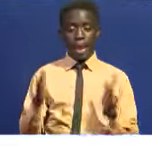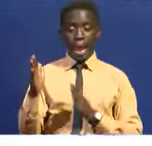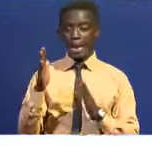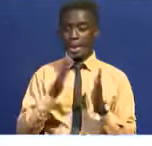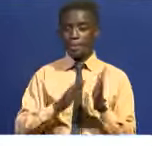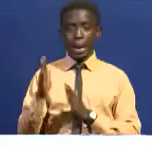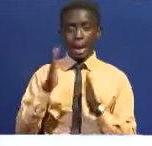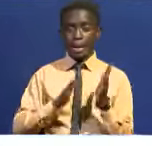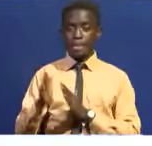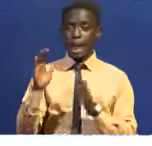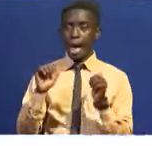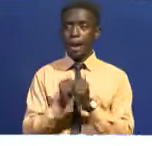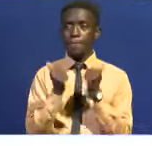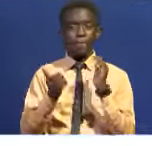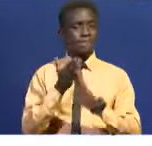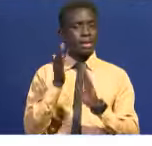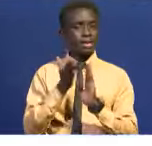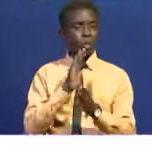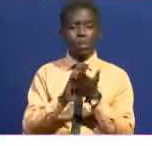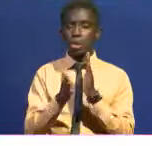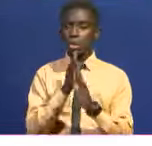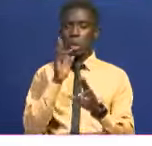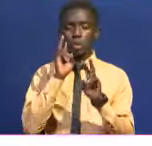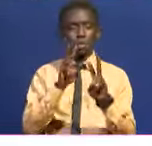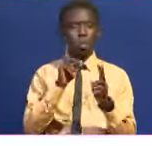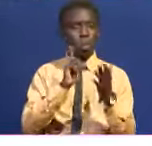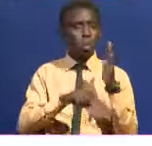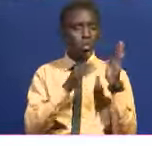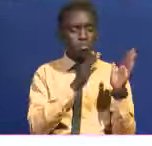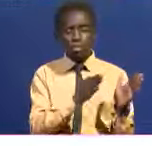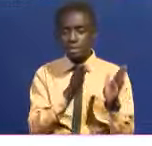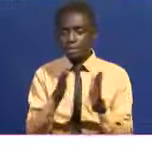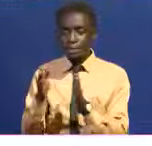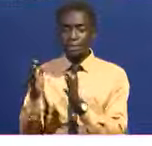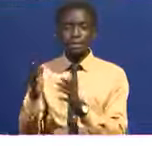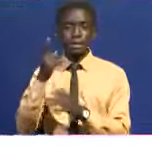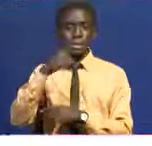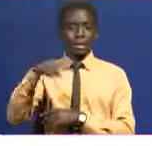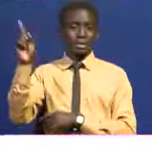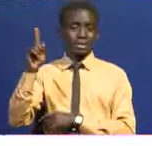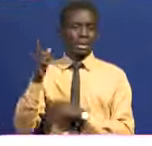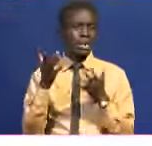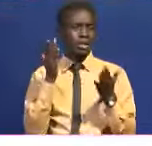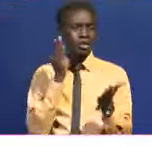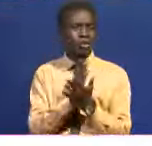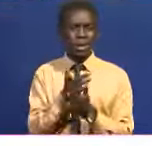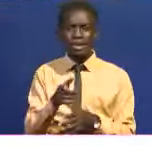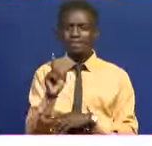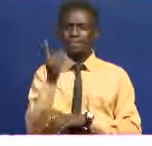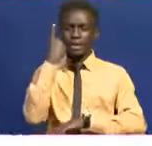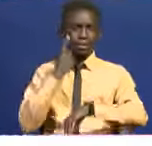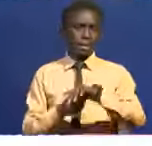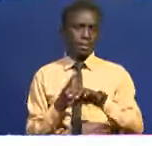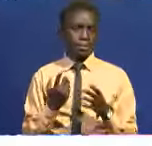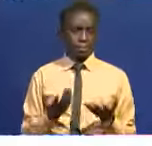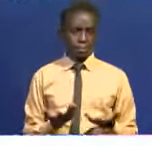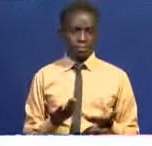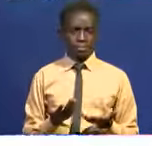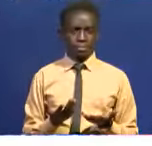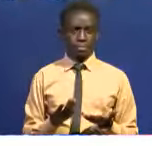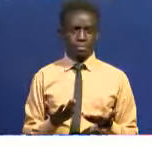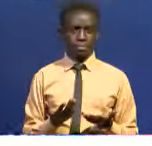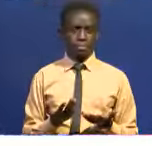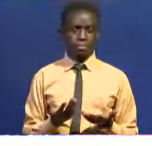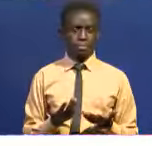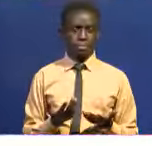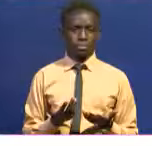bila kuzingatia utaratibu unaofaa. It's not possible to actually rush to roll these things because I mean this is the first time